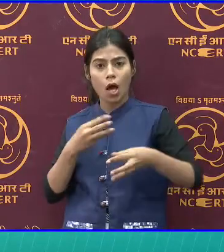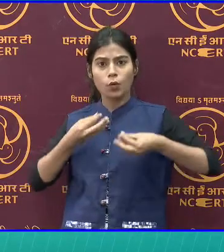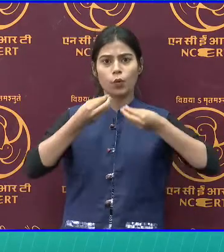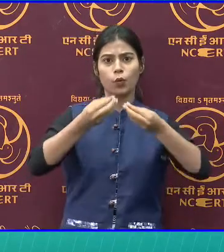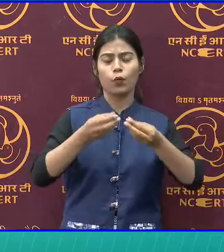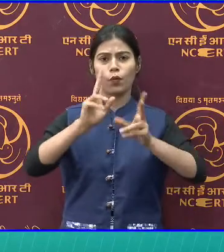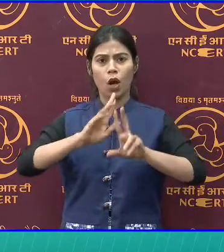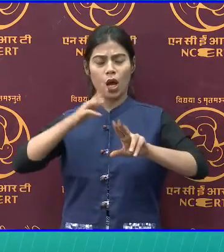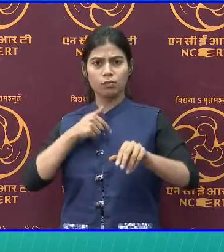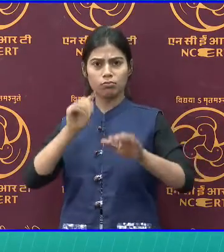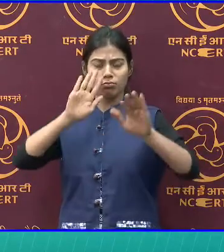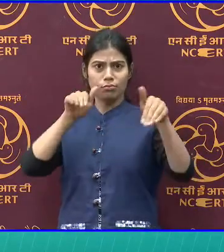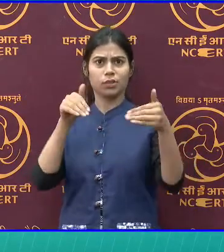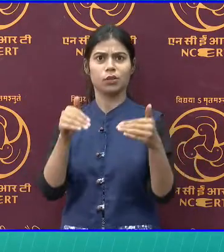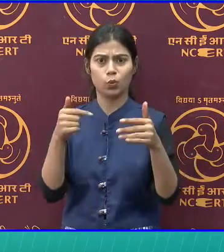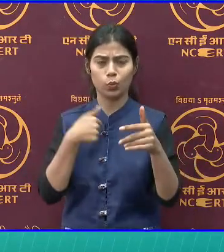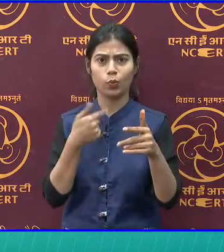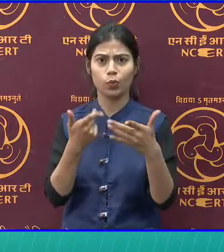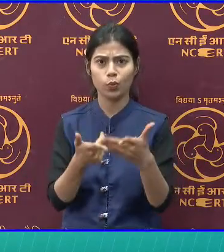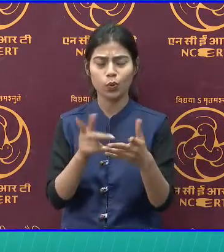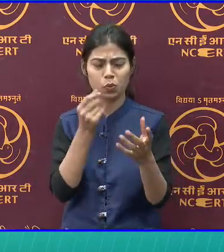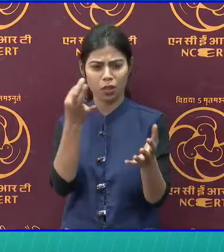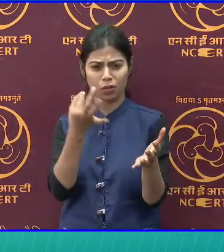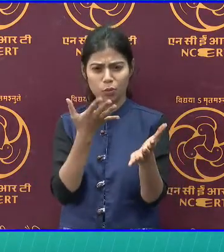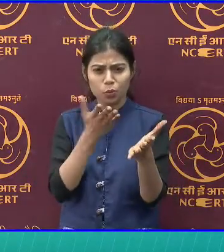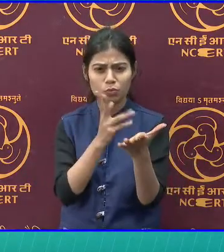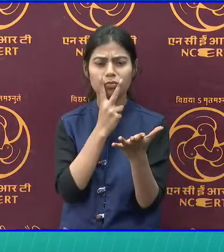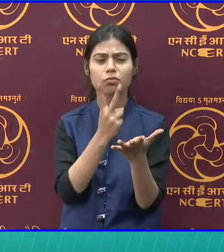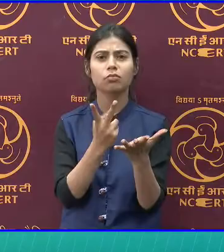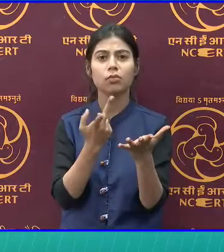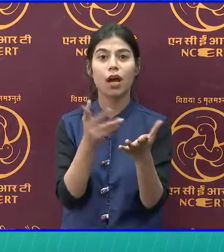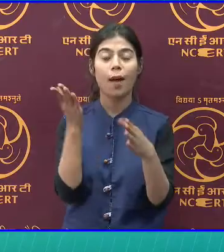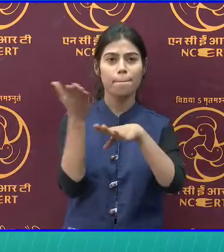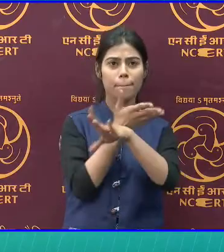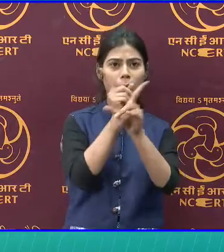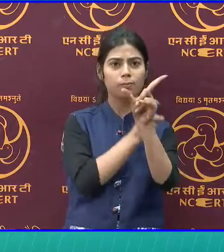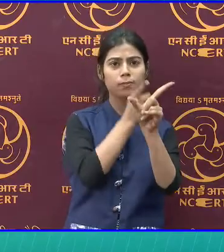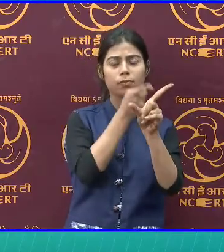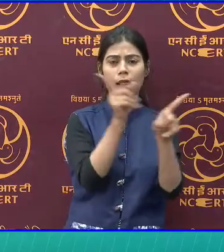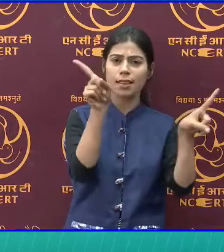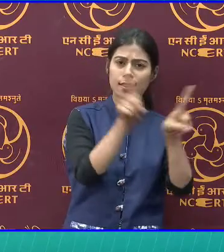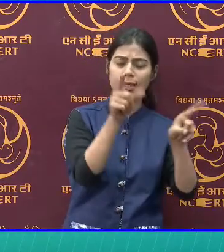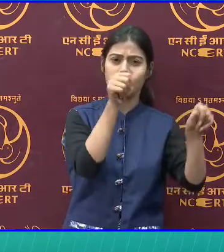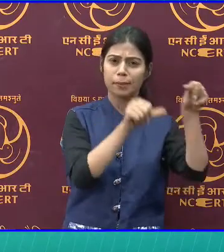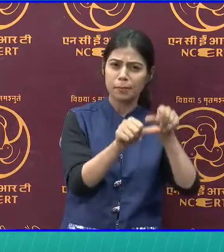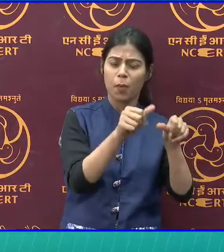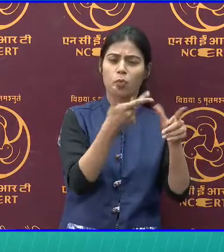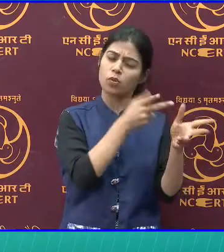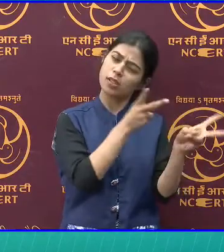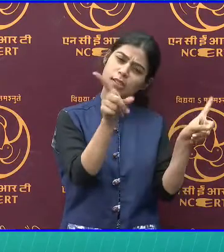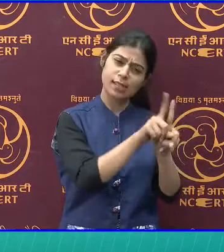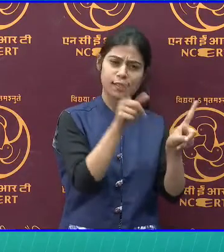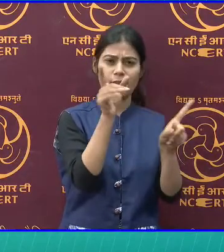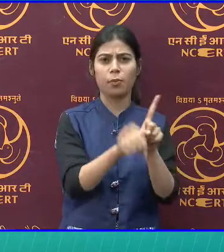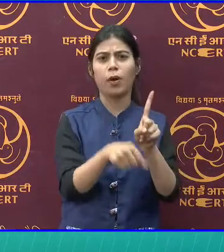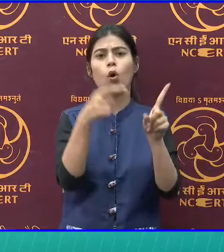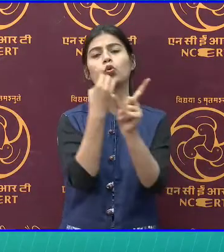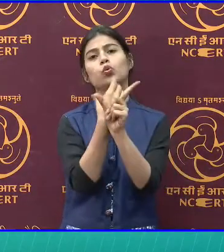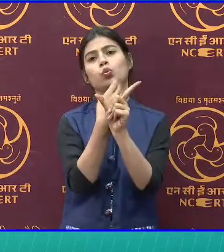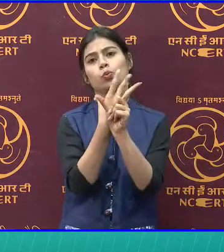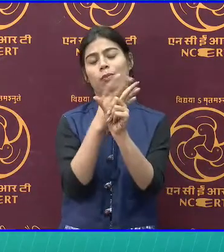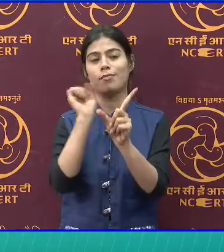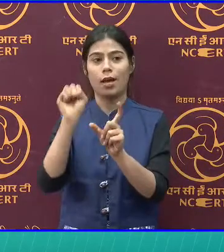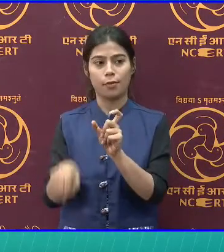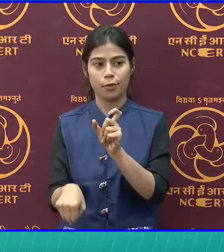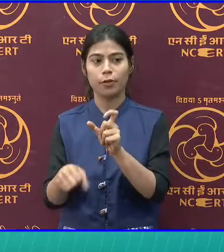to introduce about this, what is new in this, and last year also we have done a similar sessions in, they are all available in the YouTube,